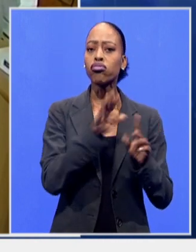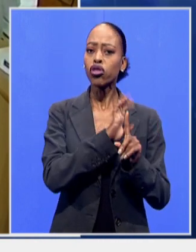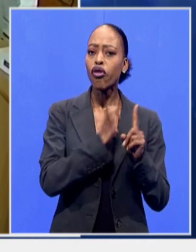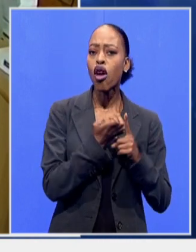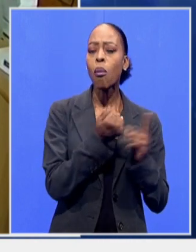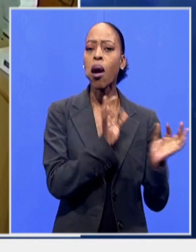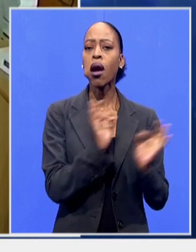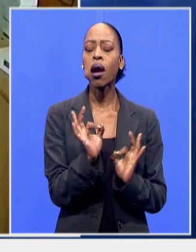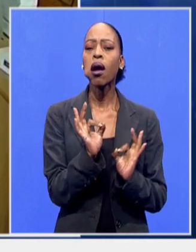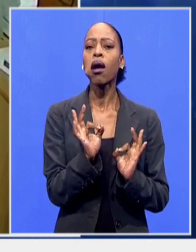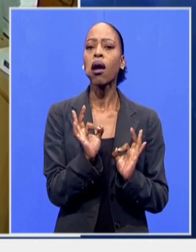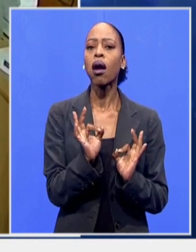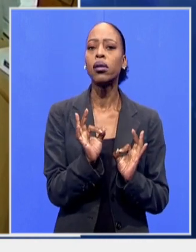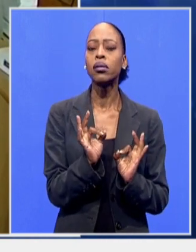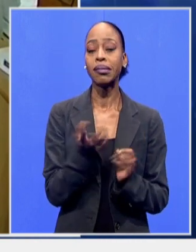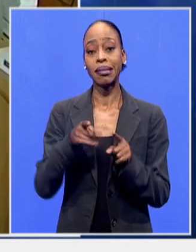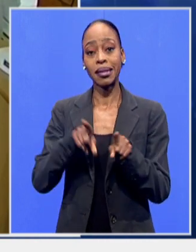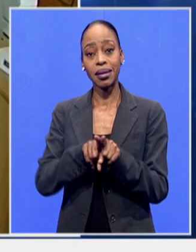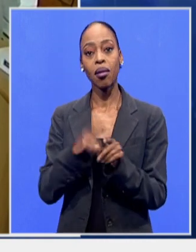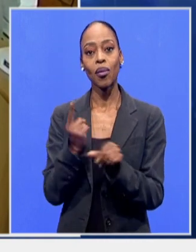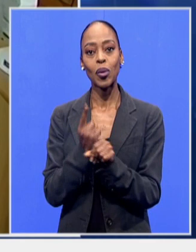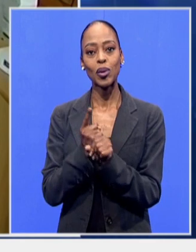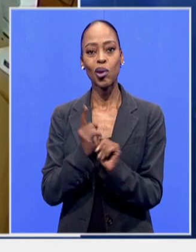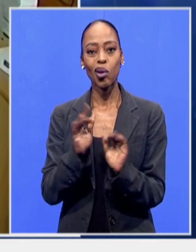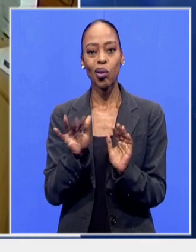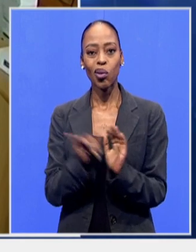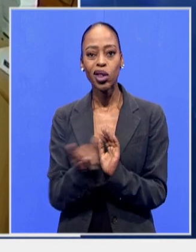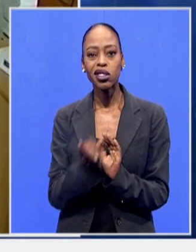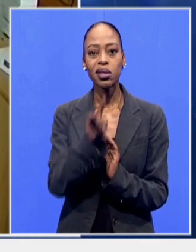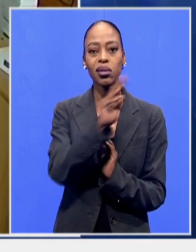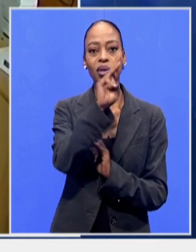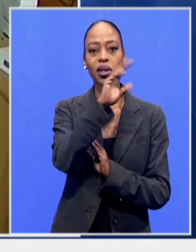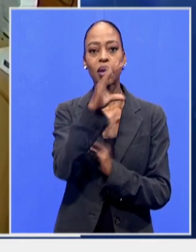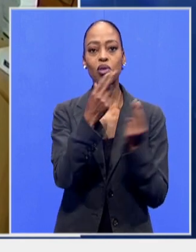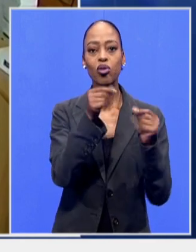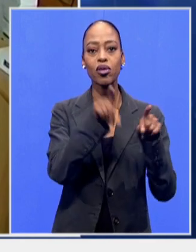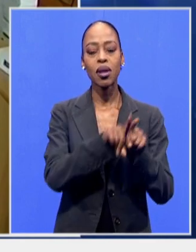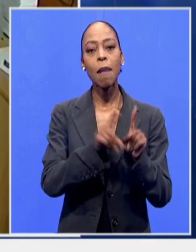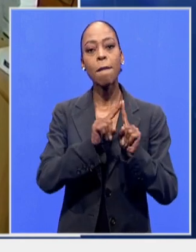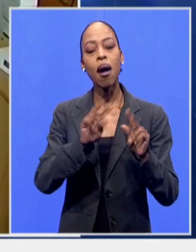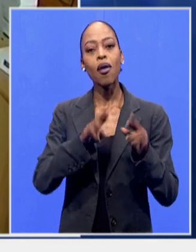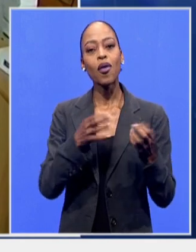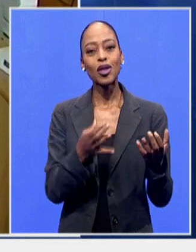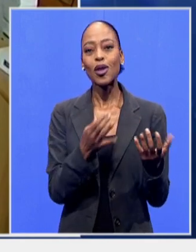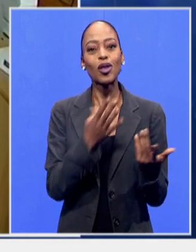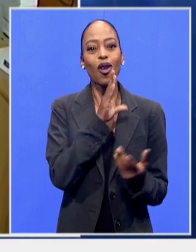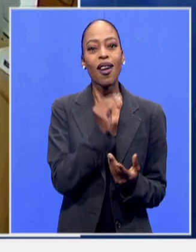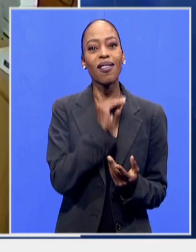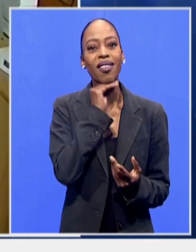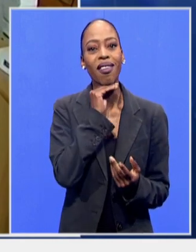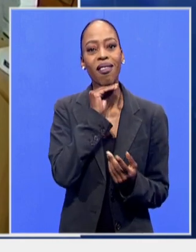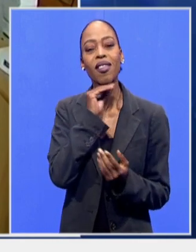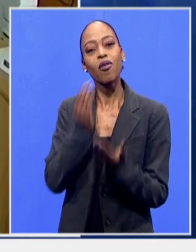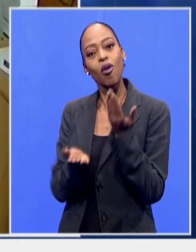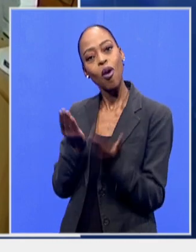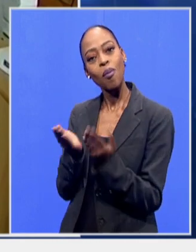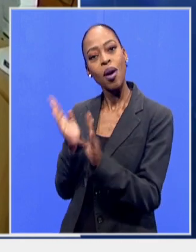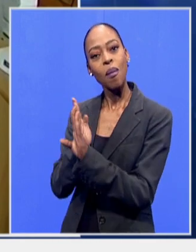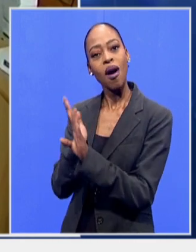level of management, pretty much in the way that, for instance, the Western Cape does, but is more resource constrained than the private sector.